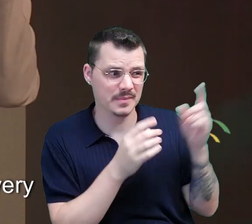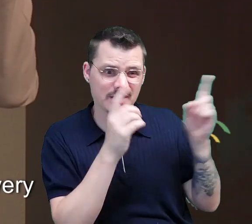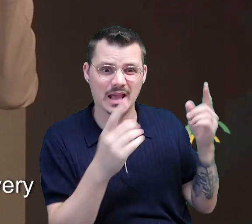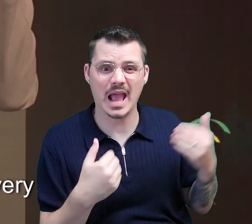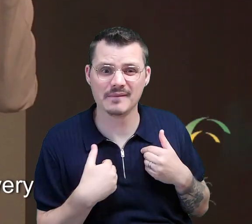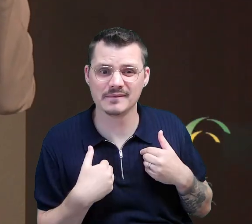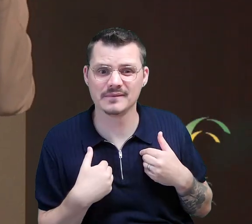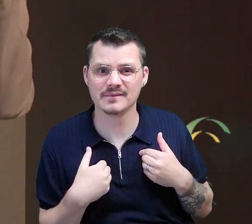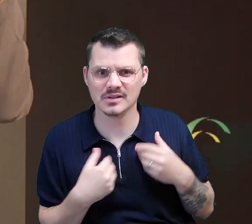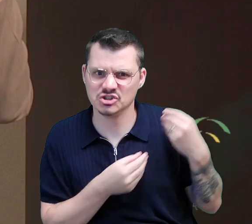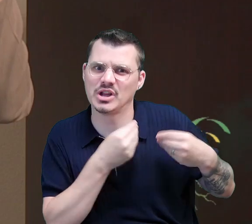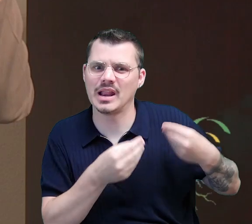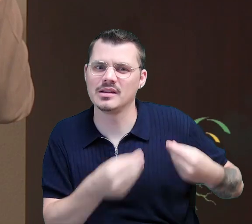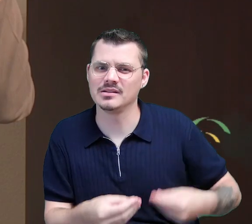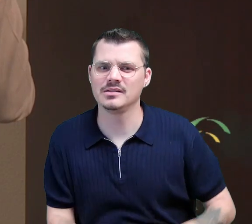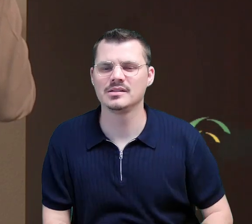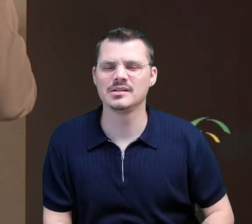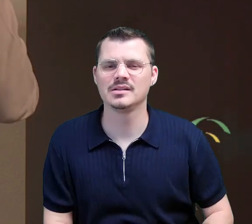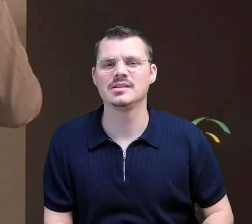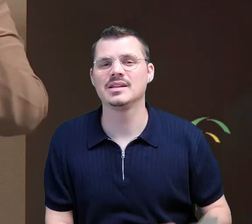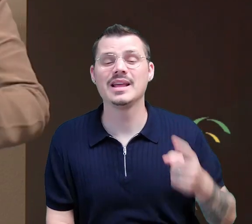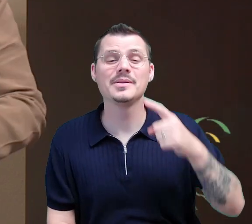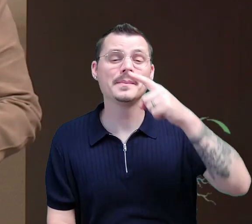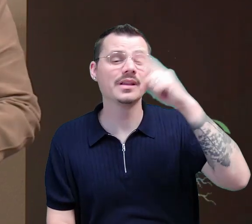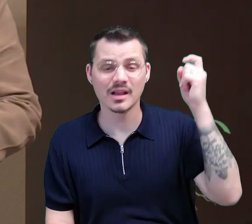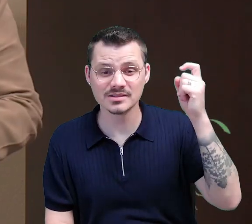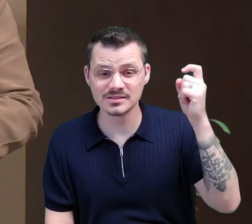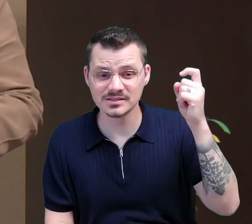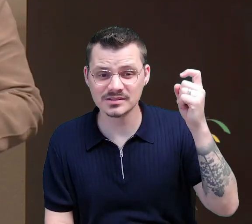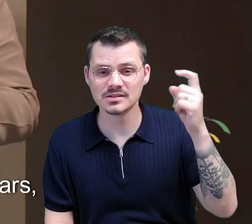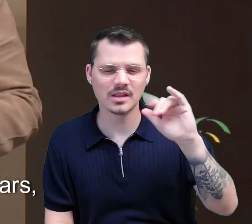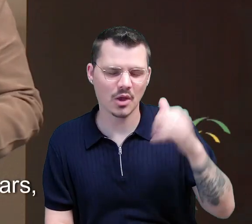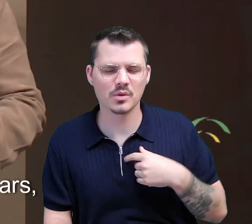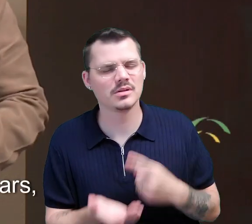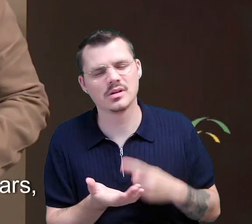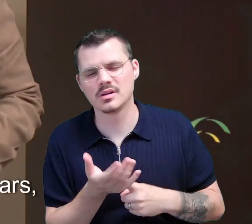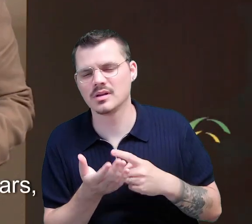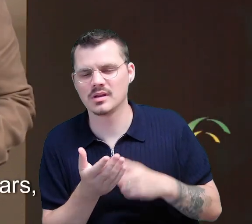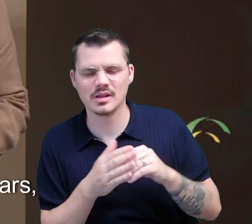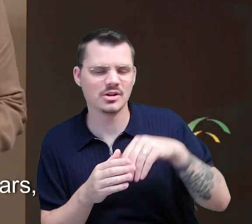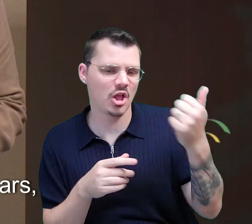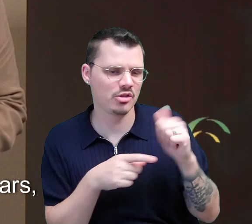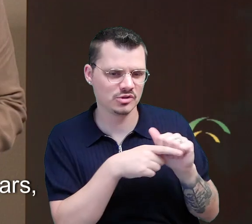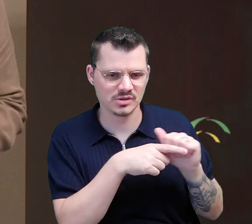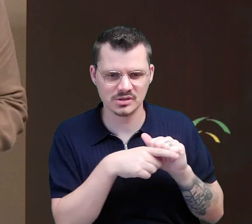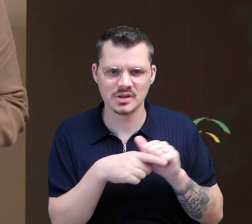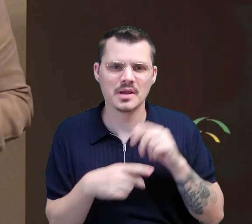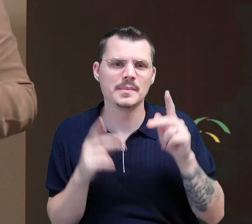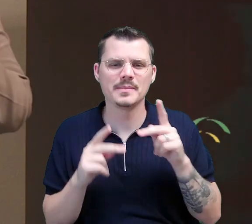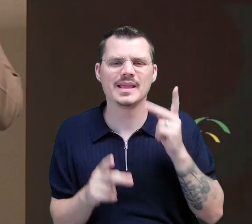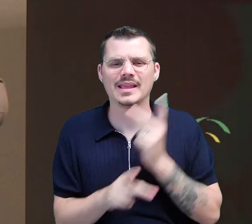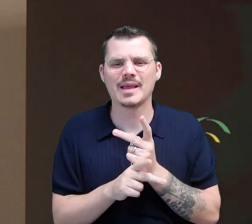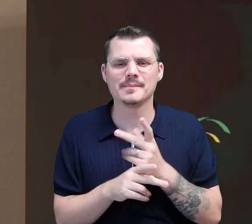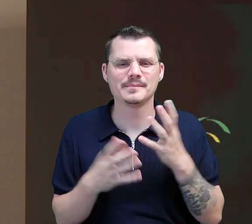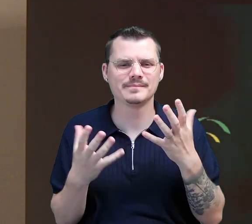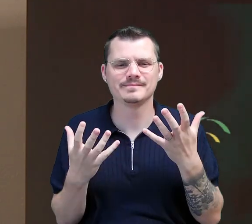his family. It's very genetic. And it was because, as we've talked about in other seminars, people